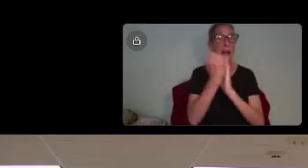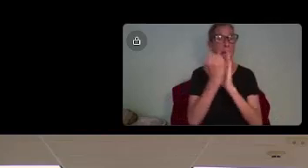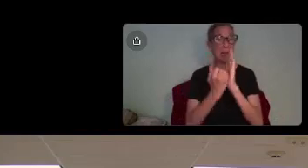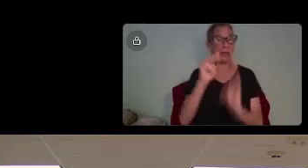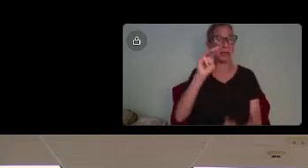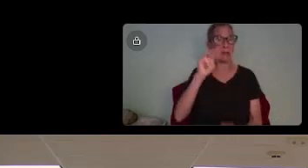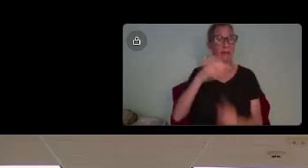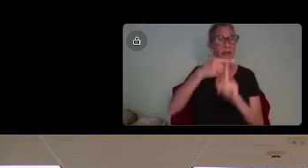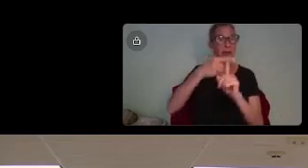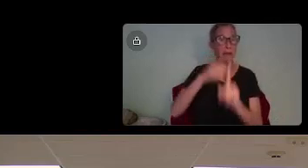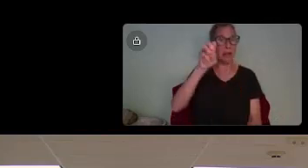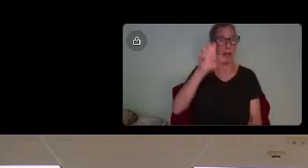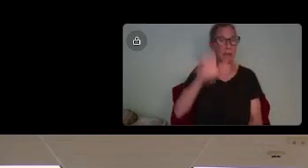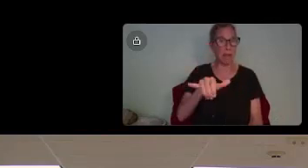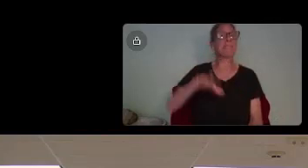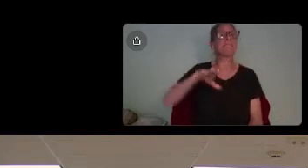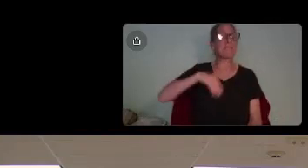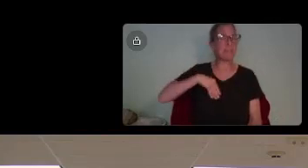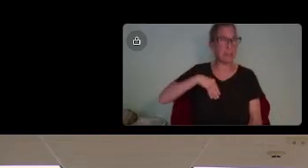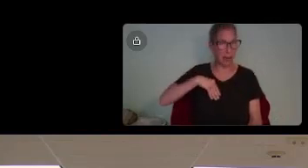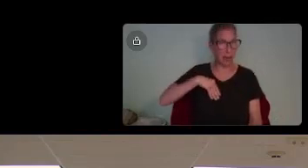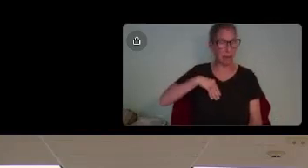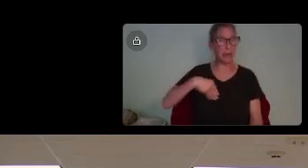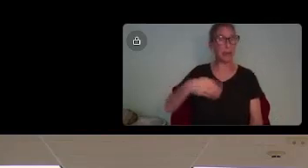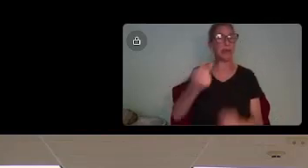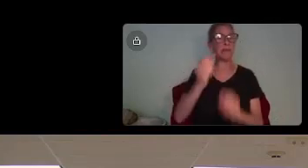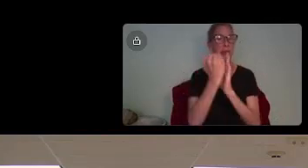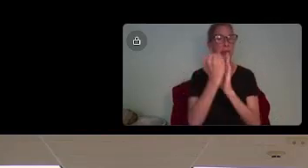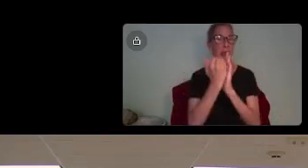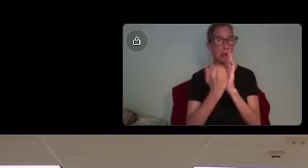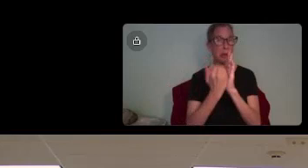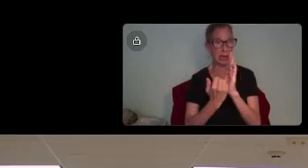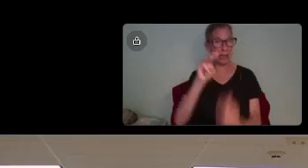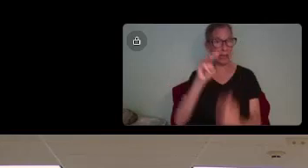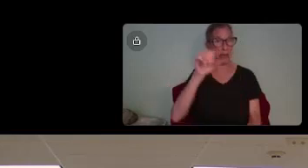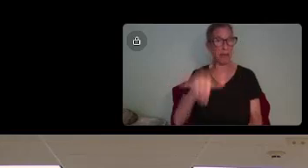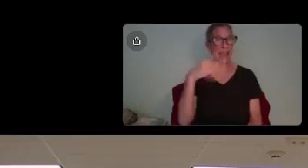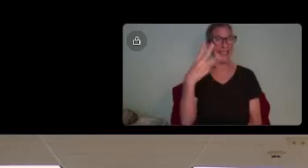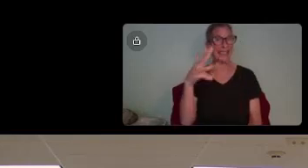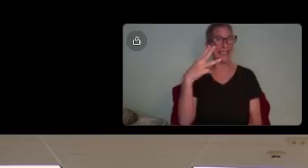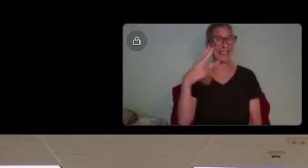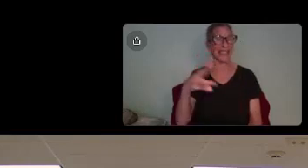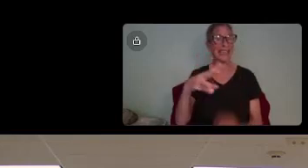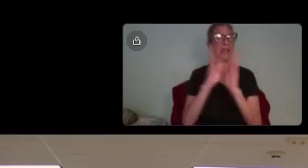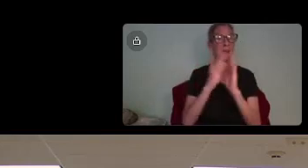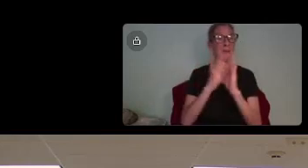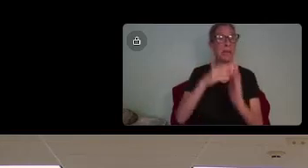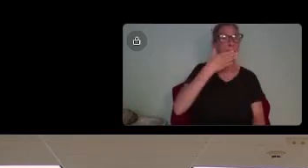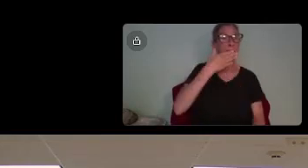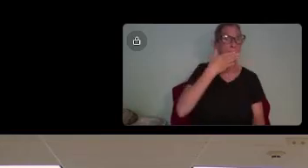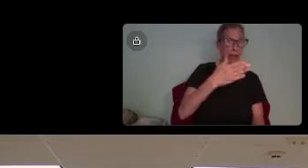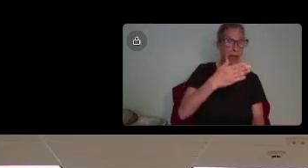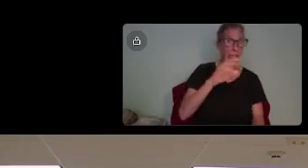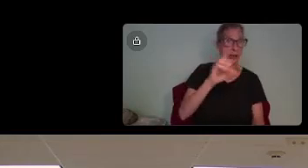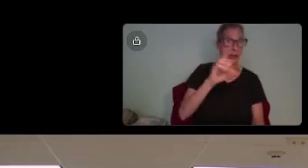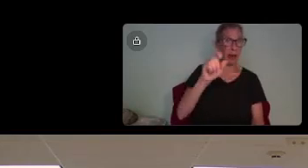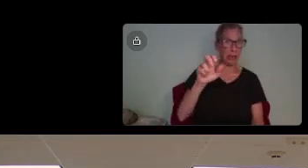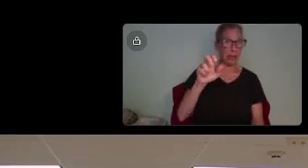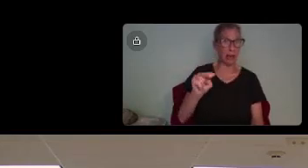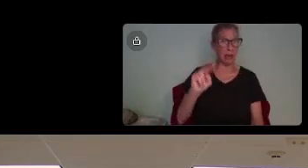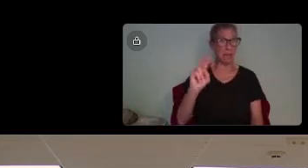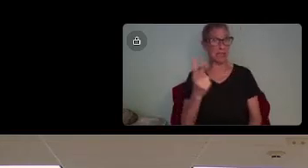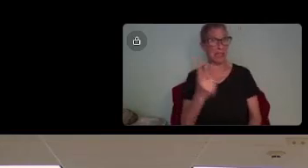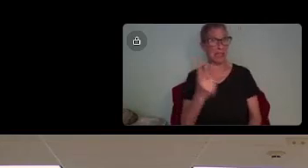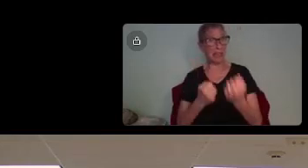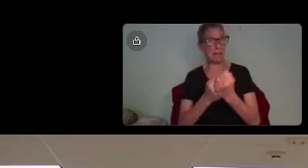and I move to accept the minutes of the May 16th meeting. Thank you, Board Member Delan. Is there a second?